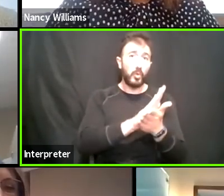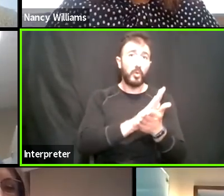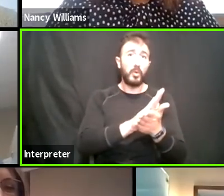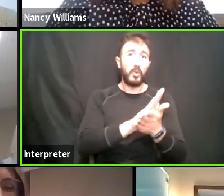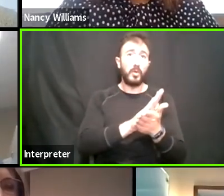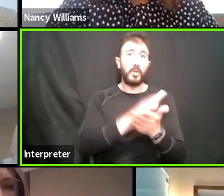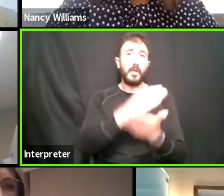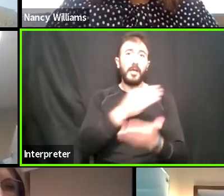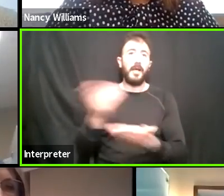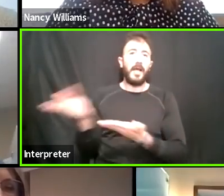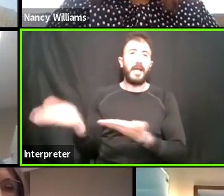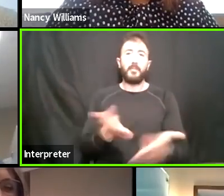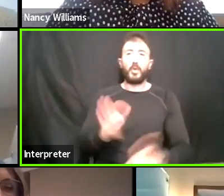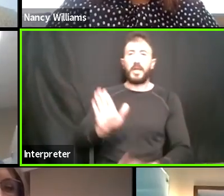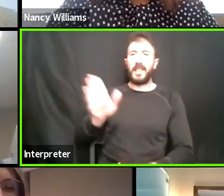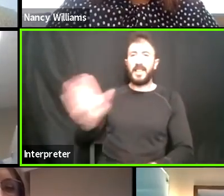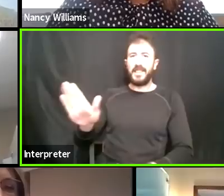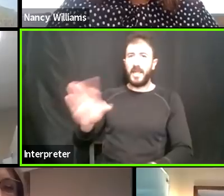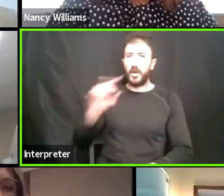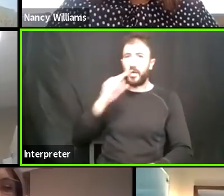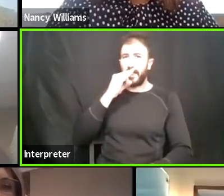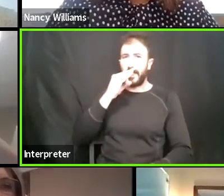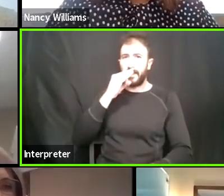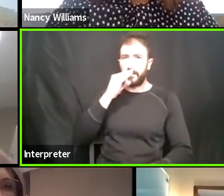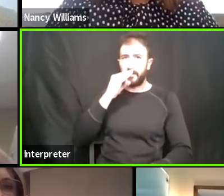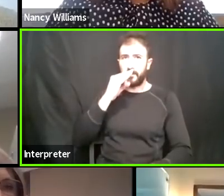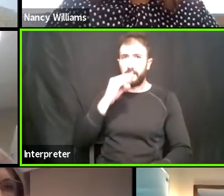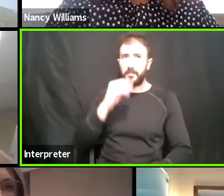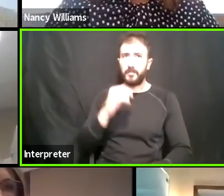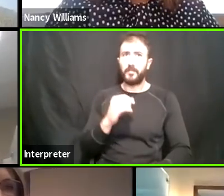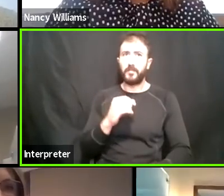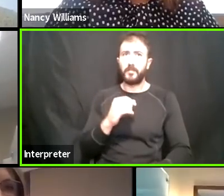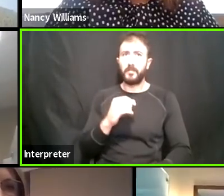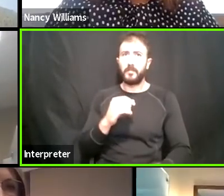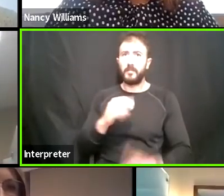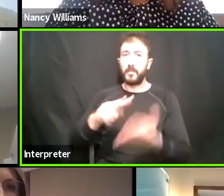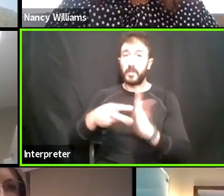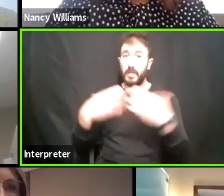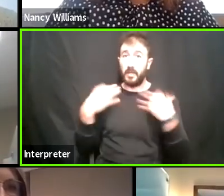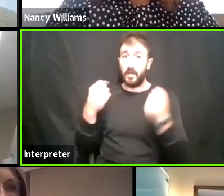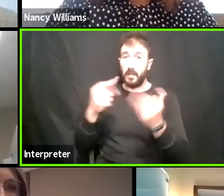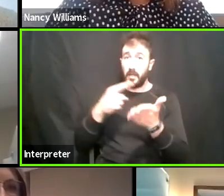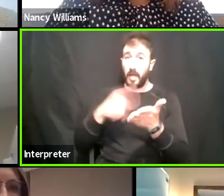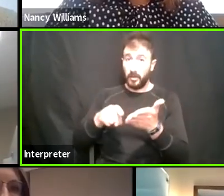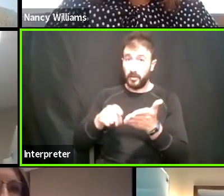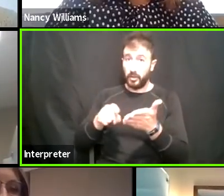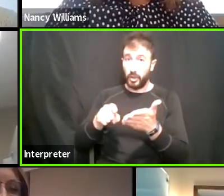child, are they supposed to screen their child, or how does that work?